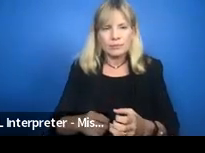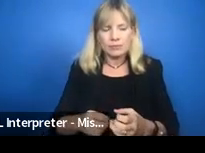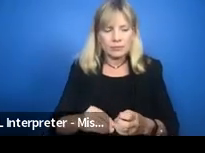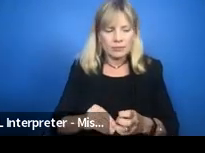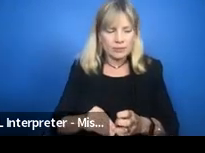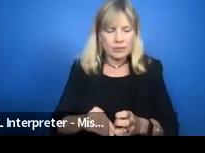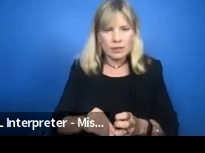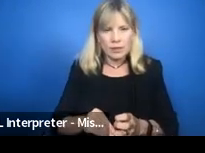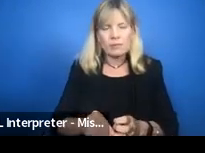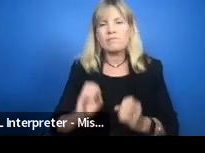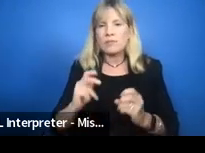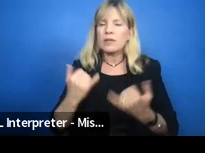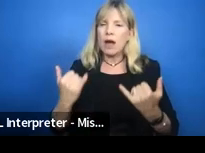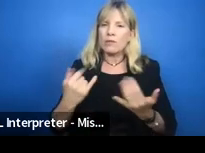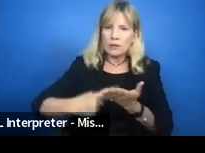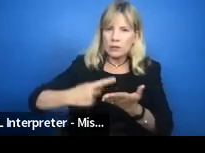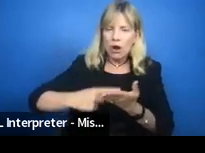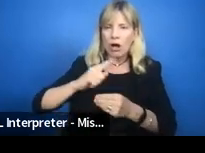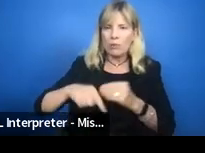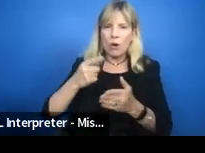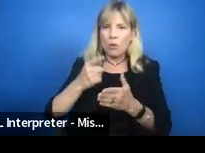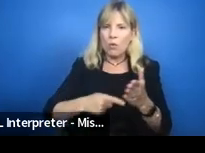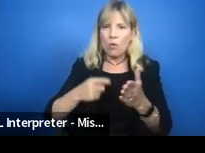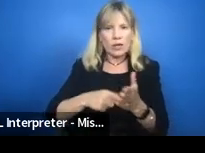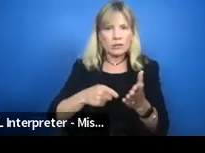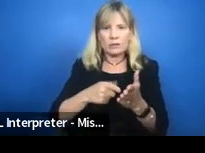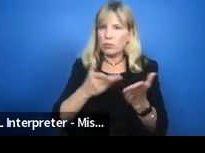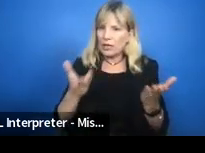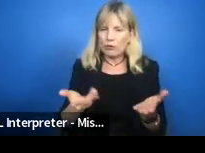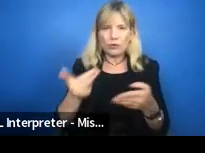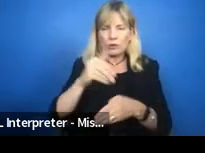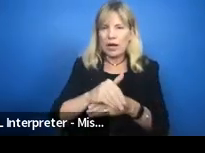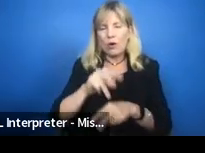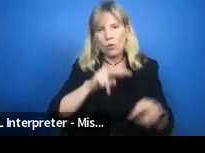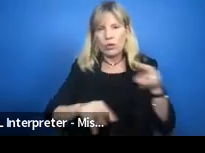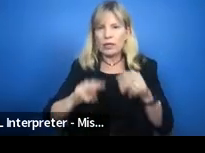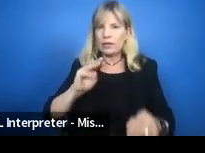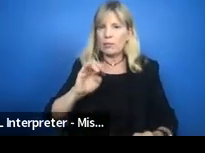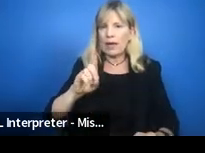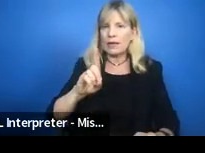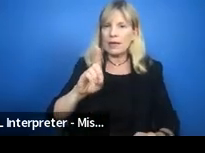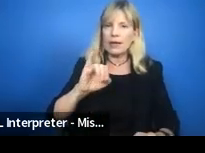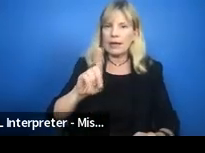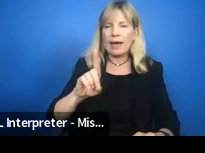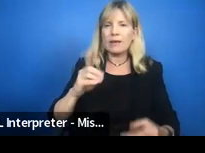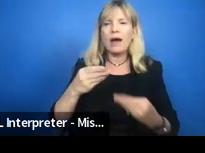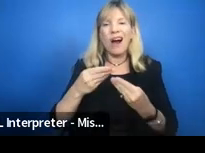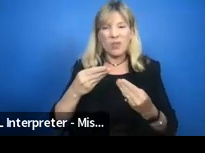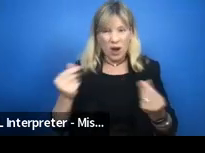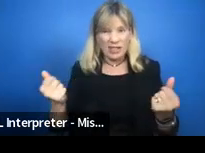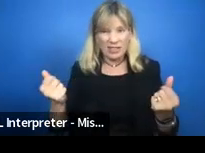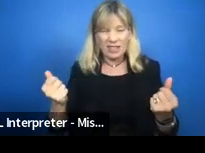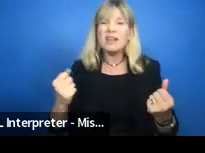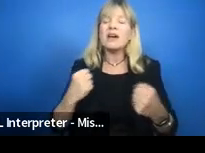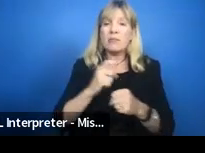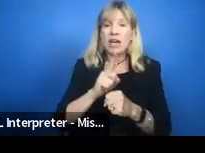Okay, so let's dive into what we're all here for, a look at Medicaid unwinding. And to make sure we're all on